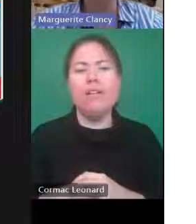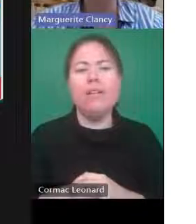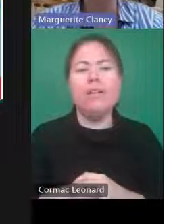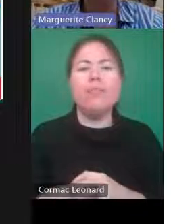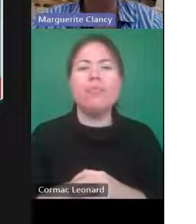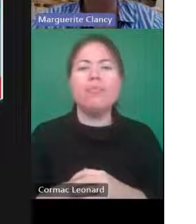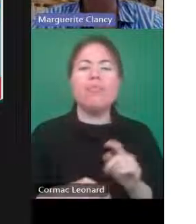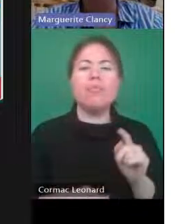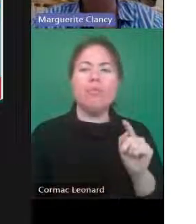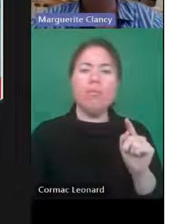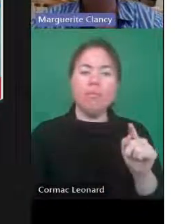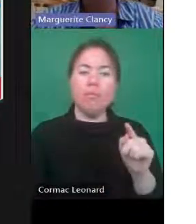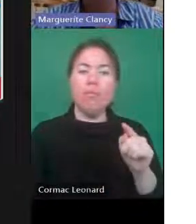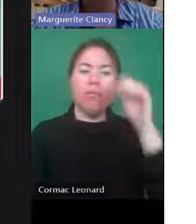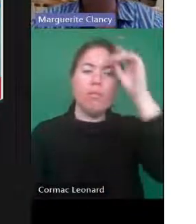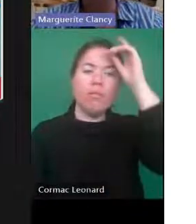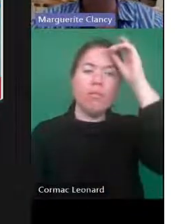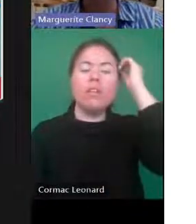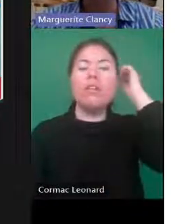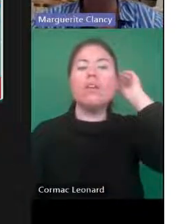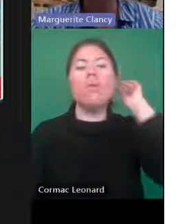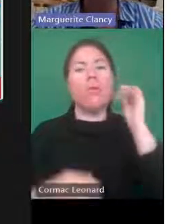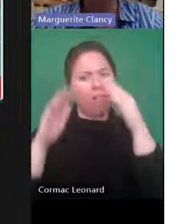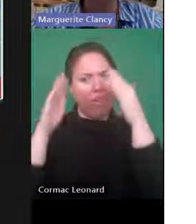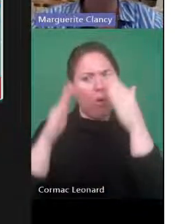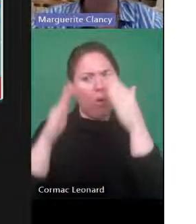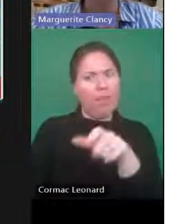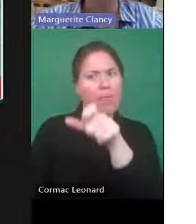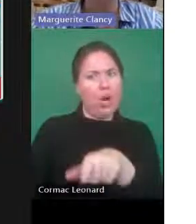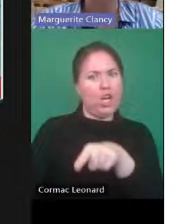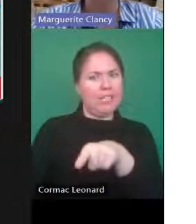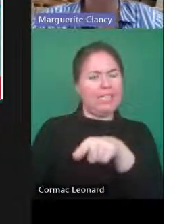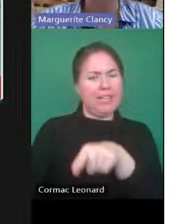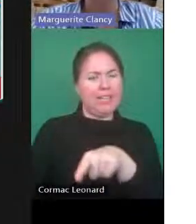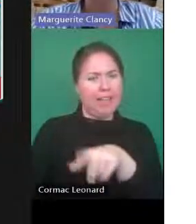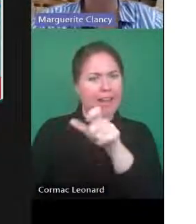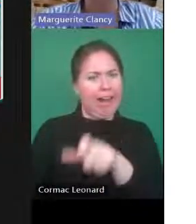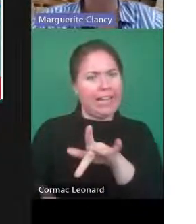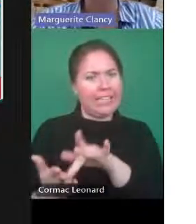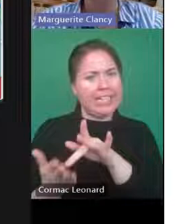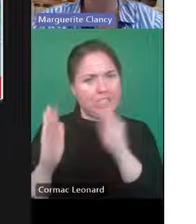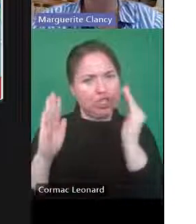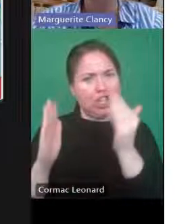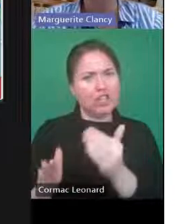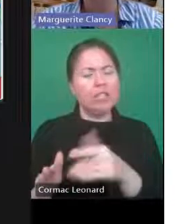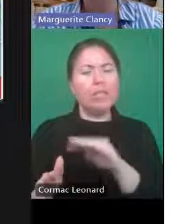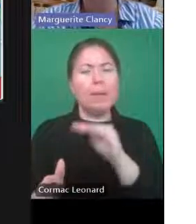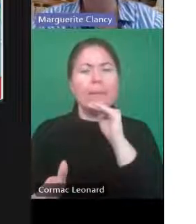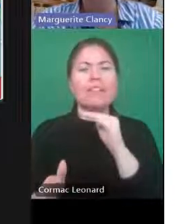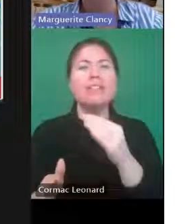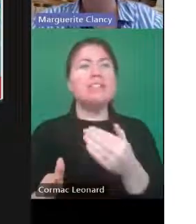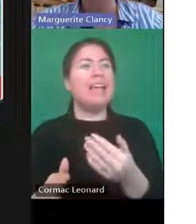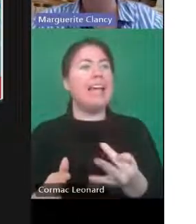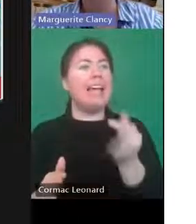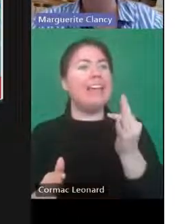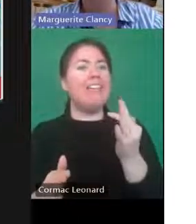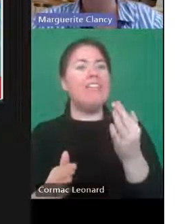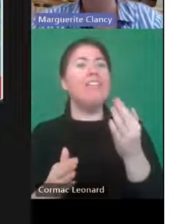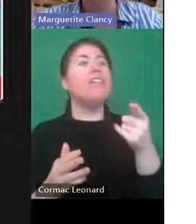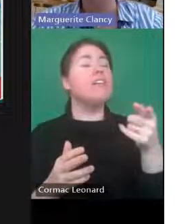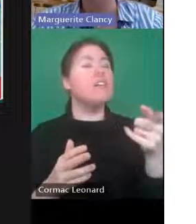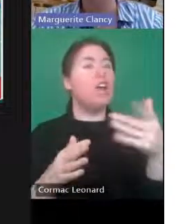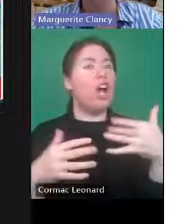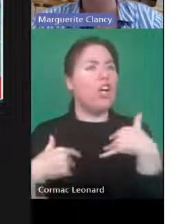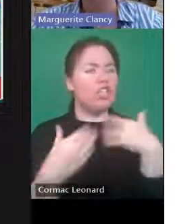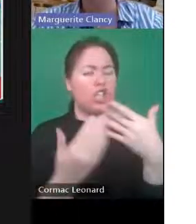client-centered approach. So the basis of the system is that when concerns are received in, there is a search from